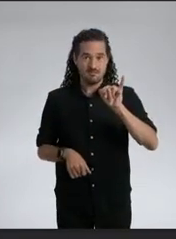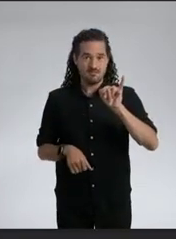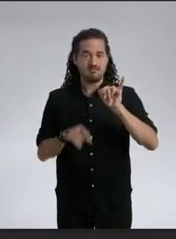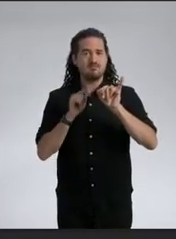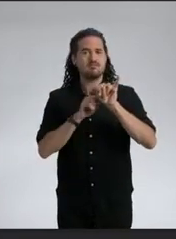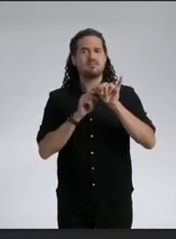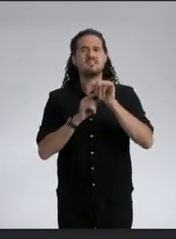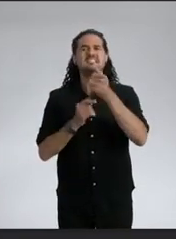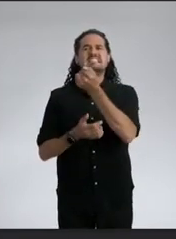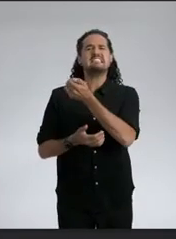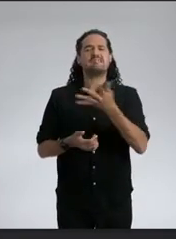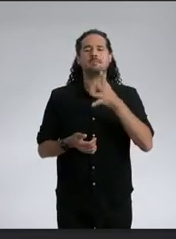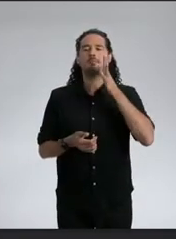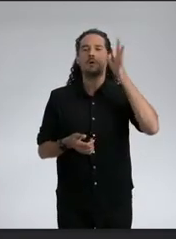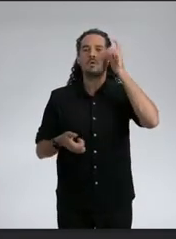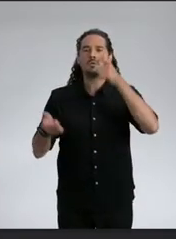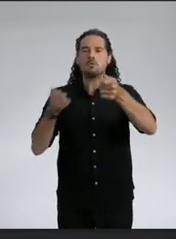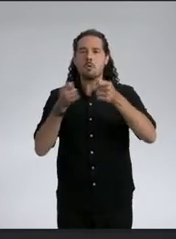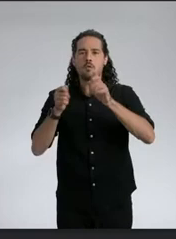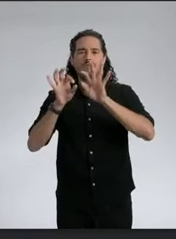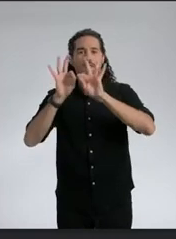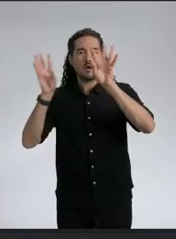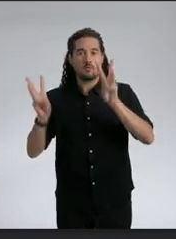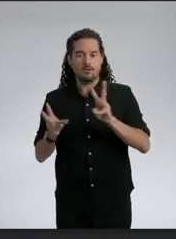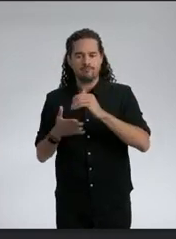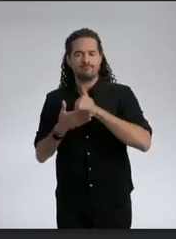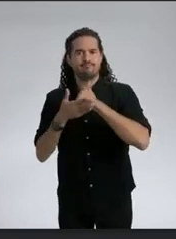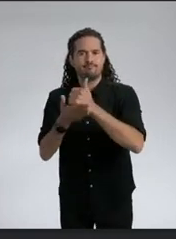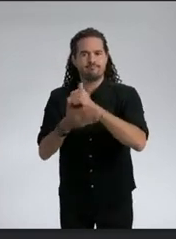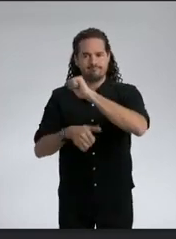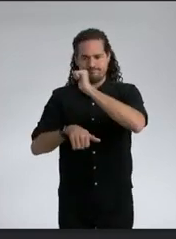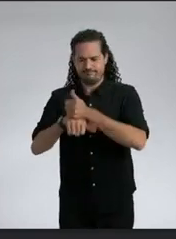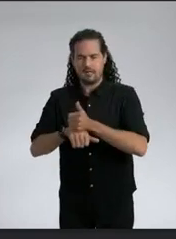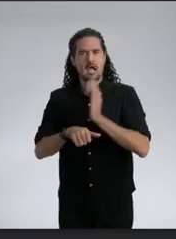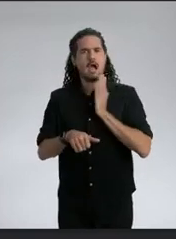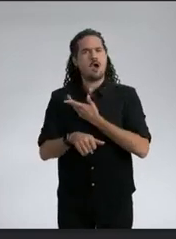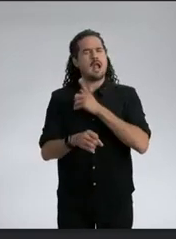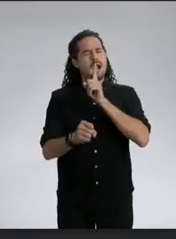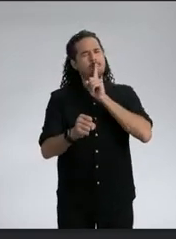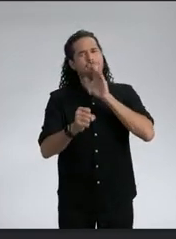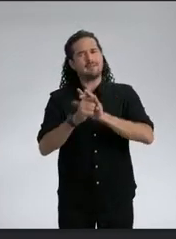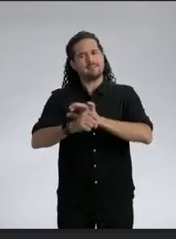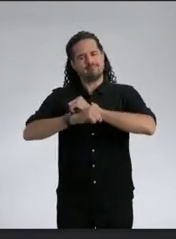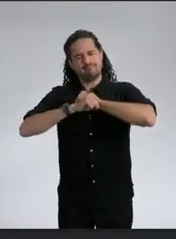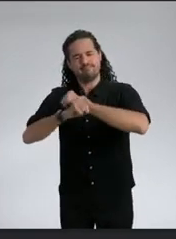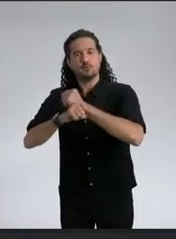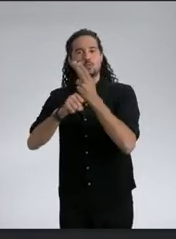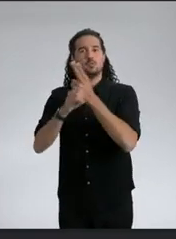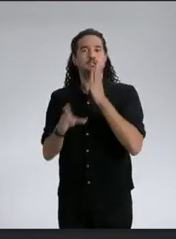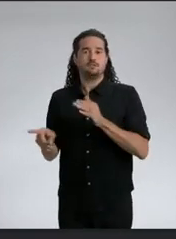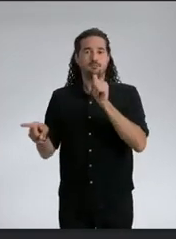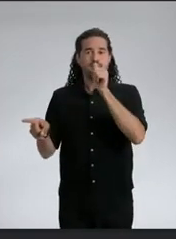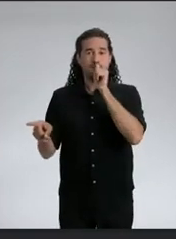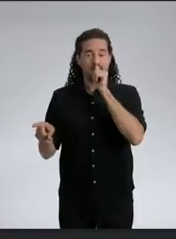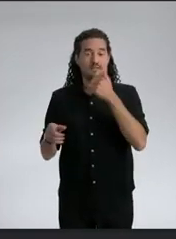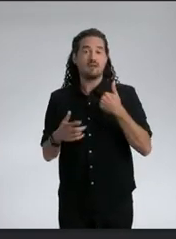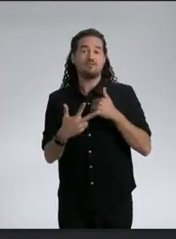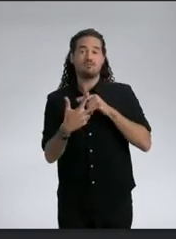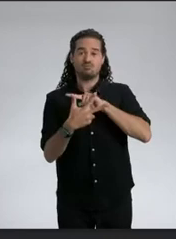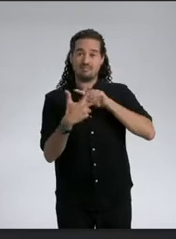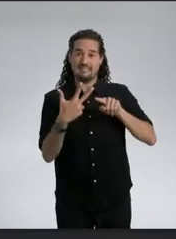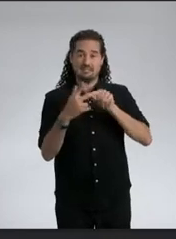parental control frameworks that build upon our deep commitment to privacy. We had 3 key goals in mind with the Screen Time